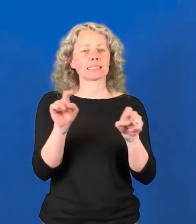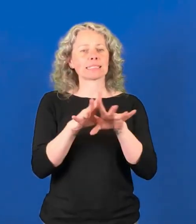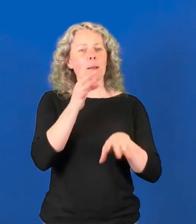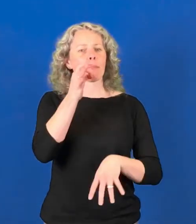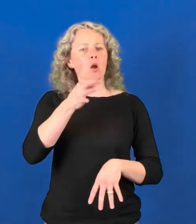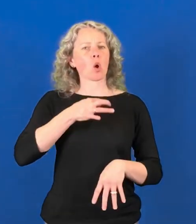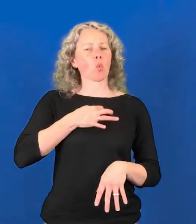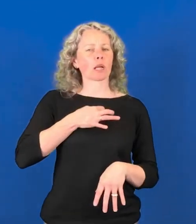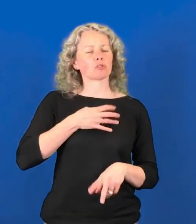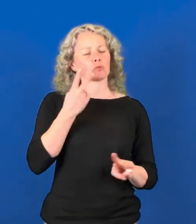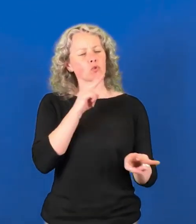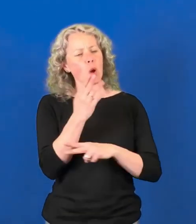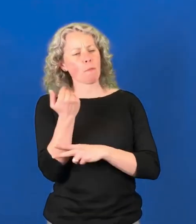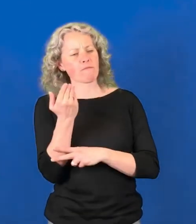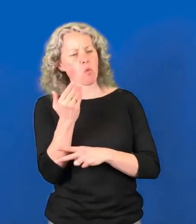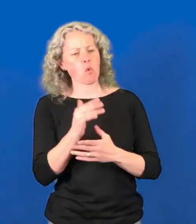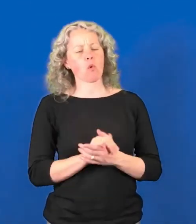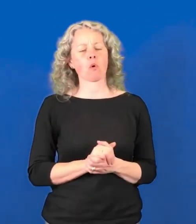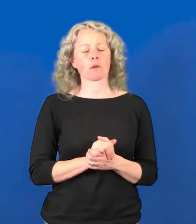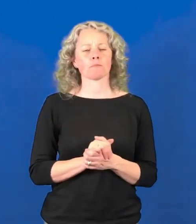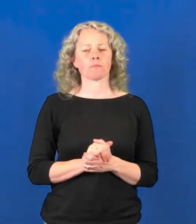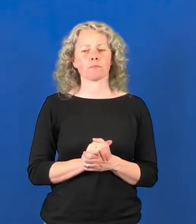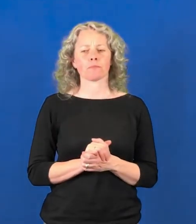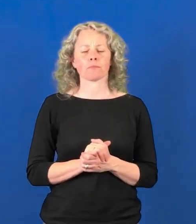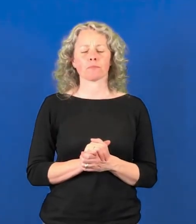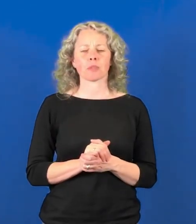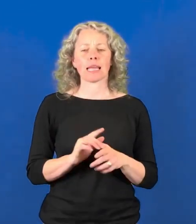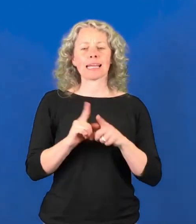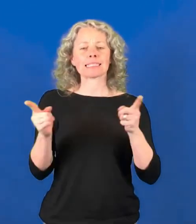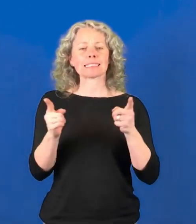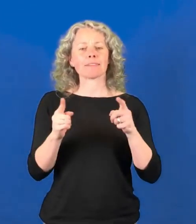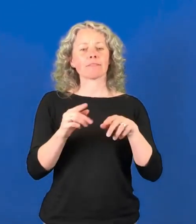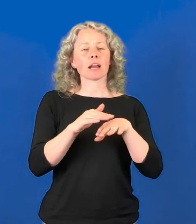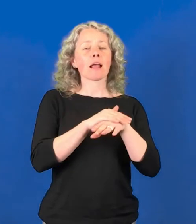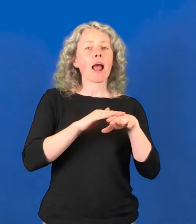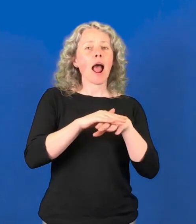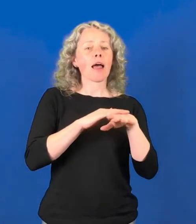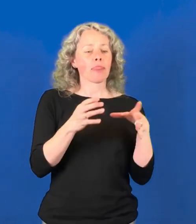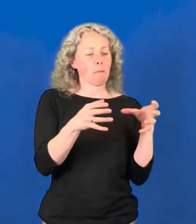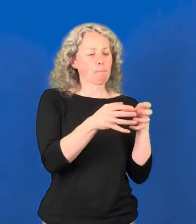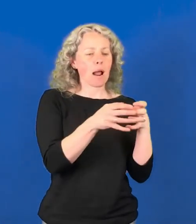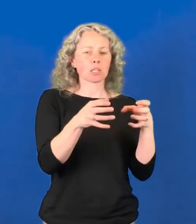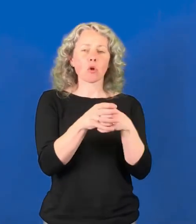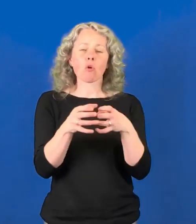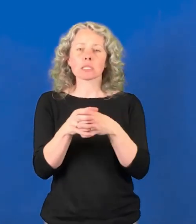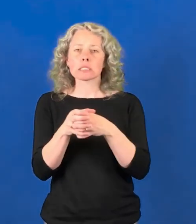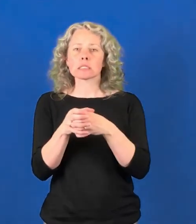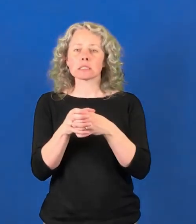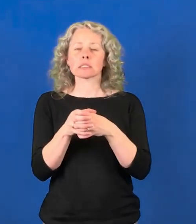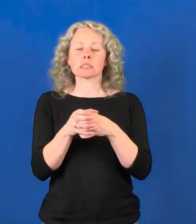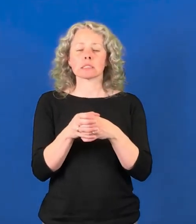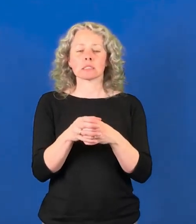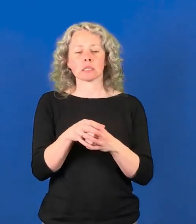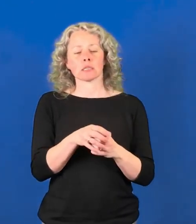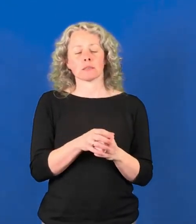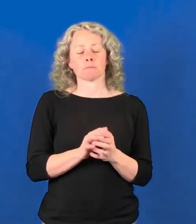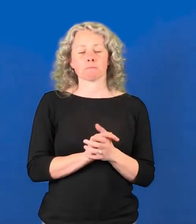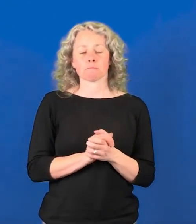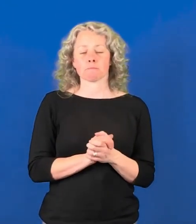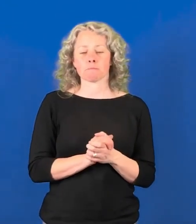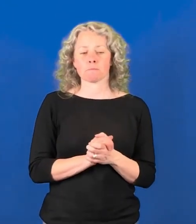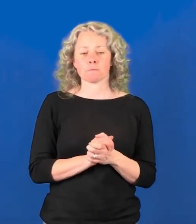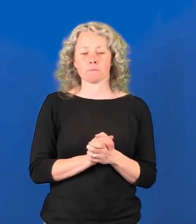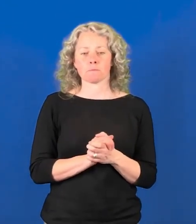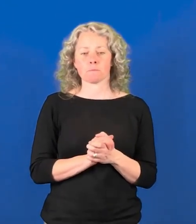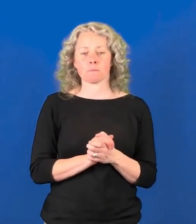I think there was another similar question that I saw is have different ethnic minorities been, or different ethnicities, I